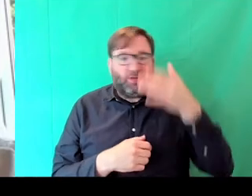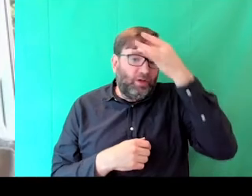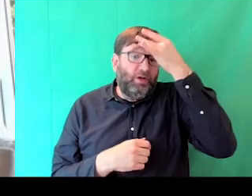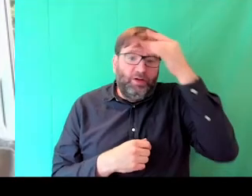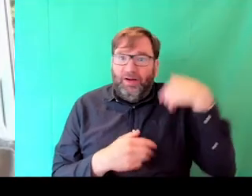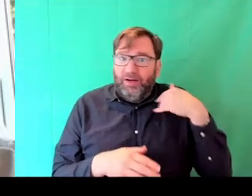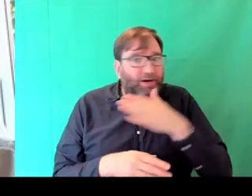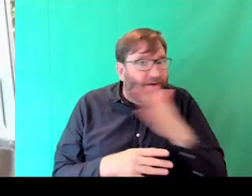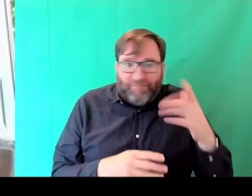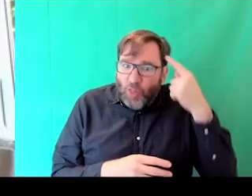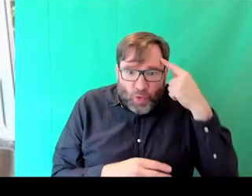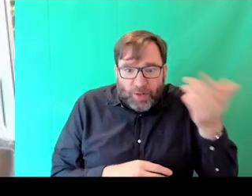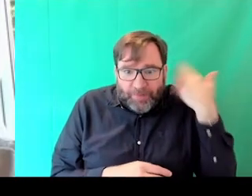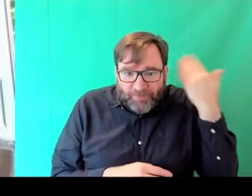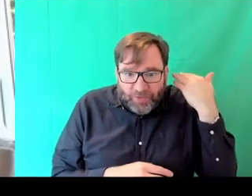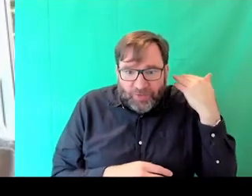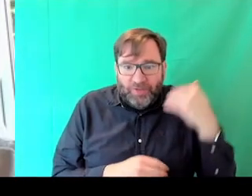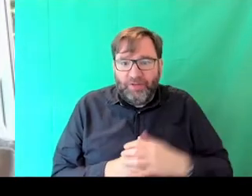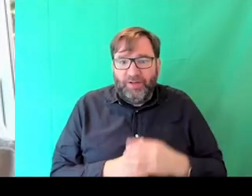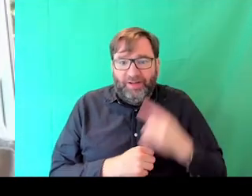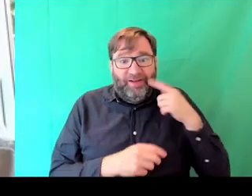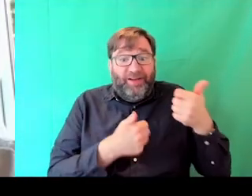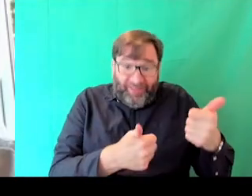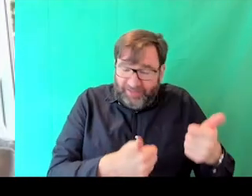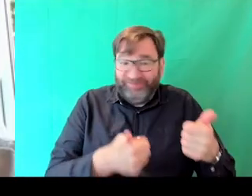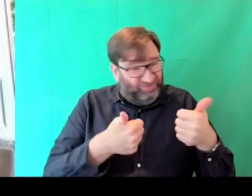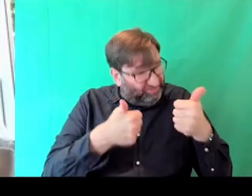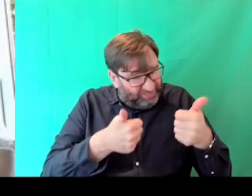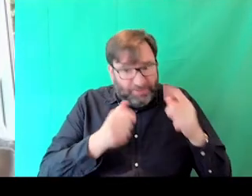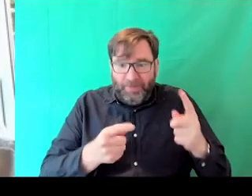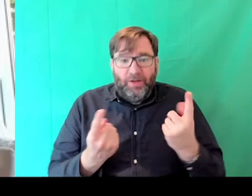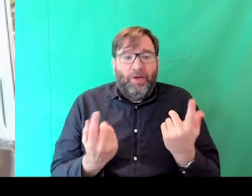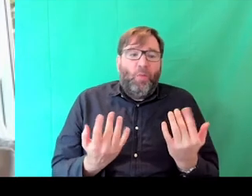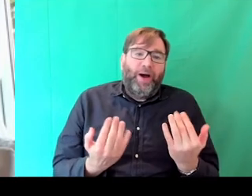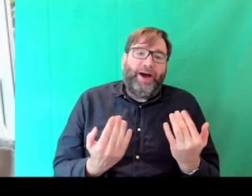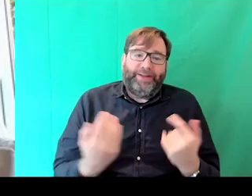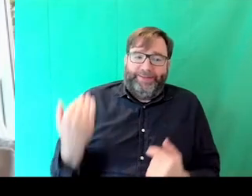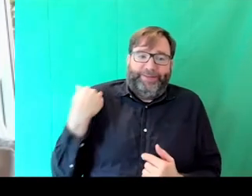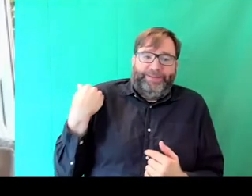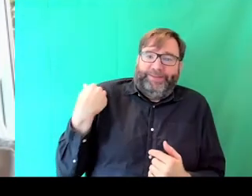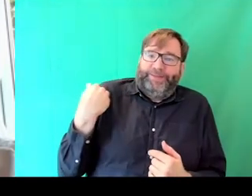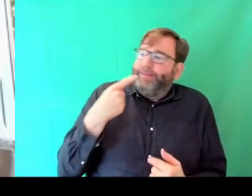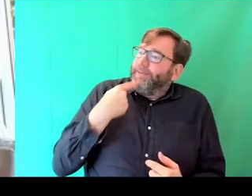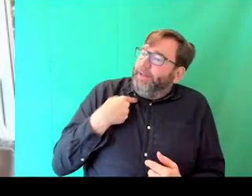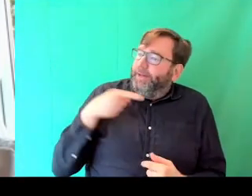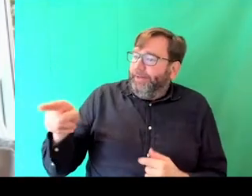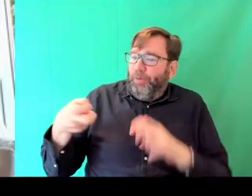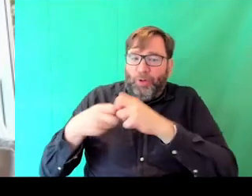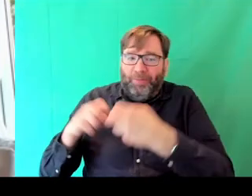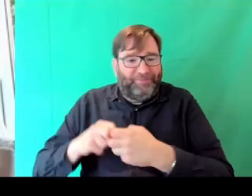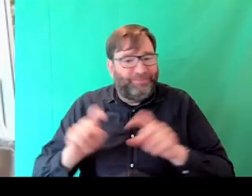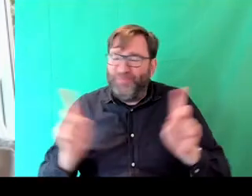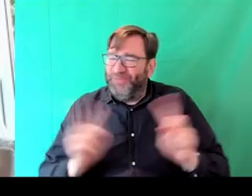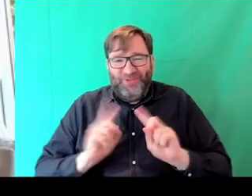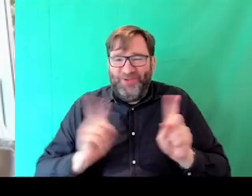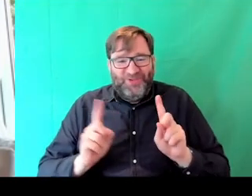And then also the biggest one too, is don't assume that you're just going to get one disabled person. We're looking at a new office space for, again, the